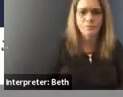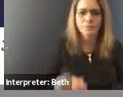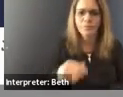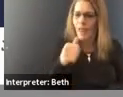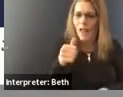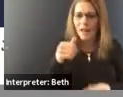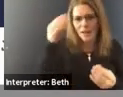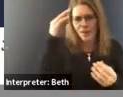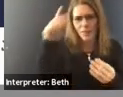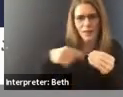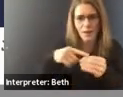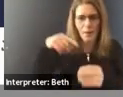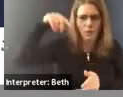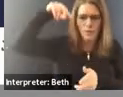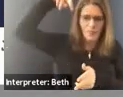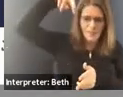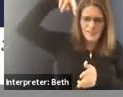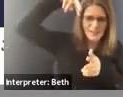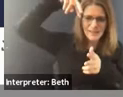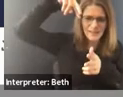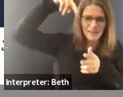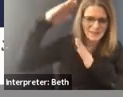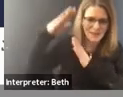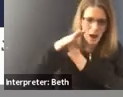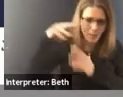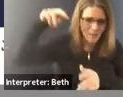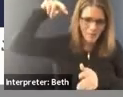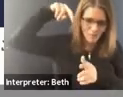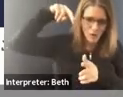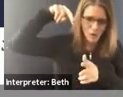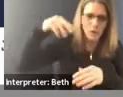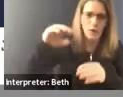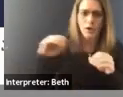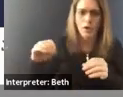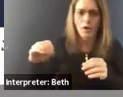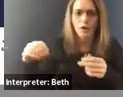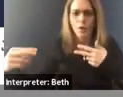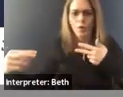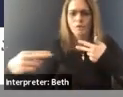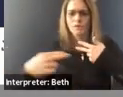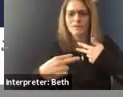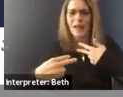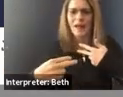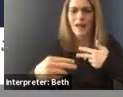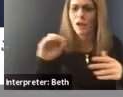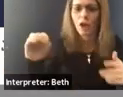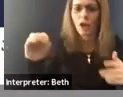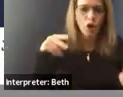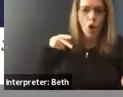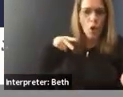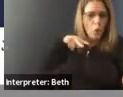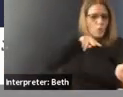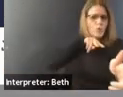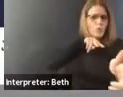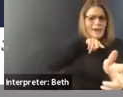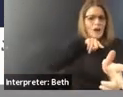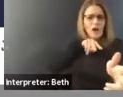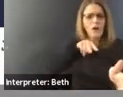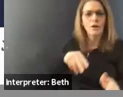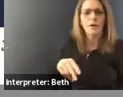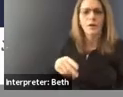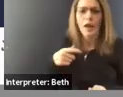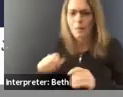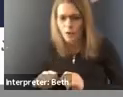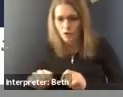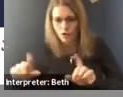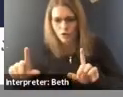no side view, no rear. Let me just open the chat. Okay. All right. Thanks